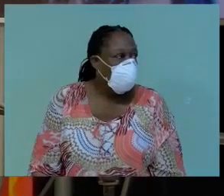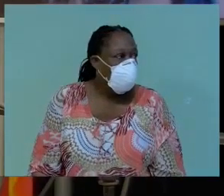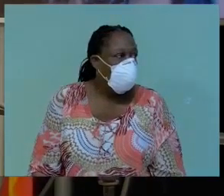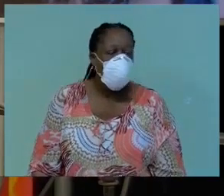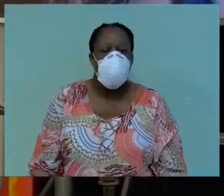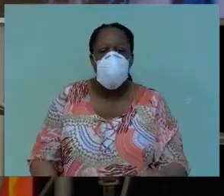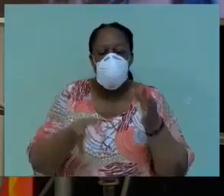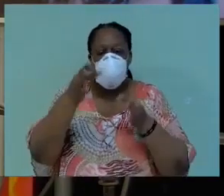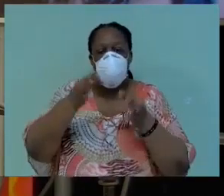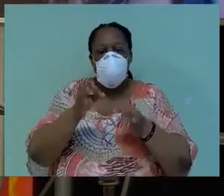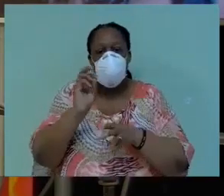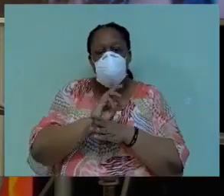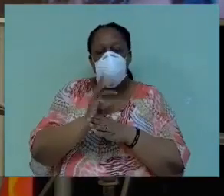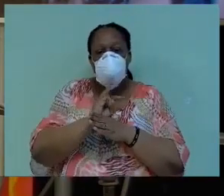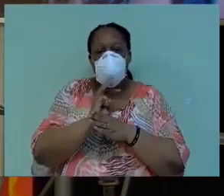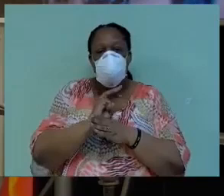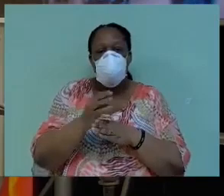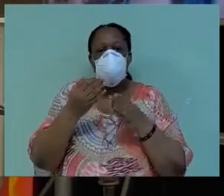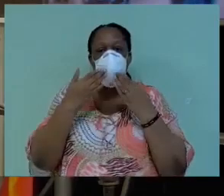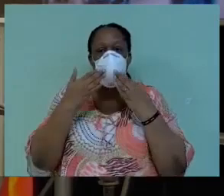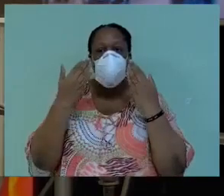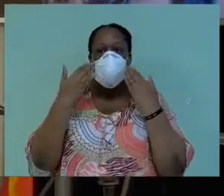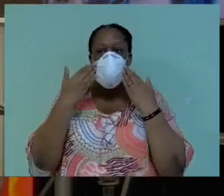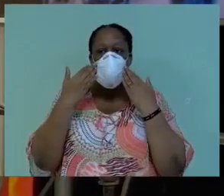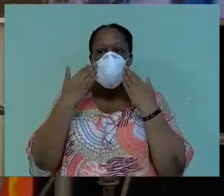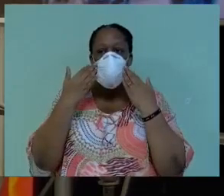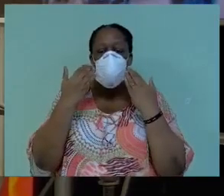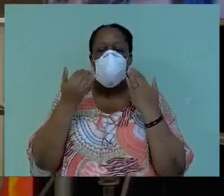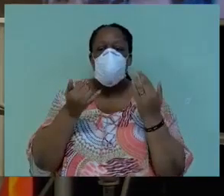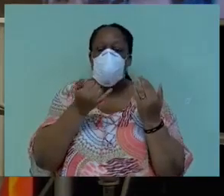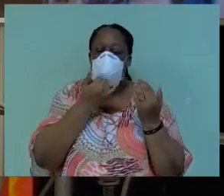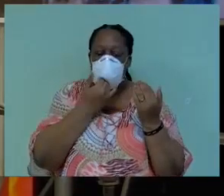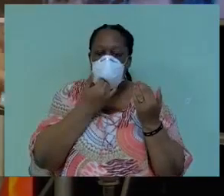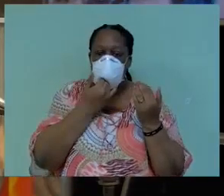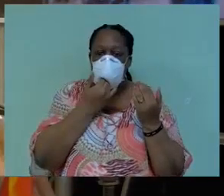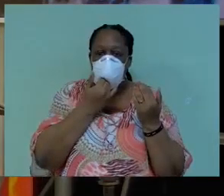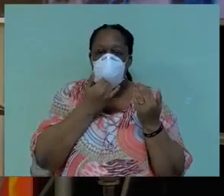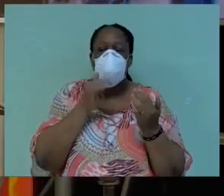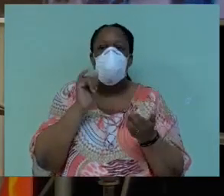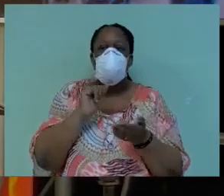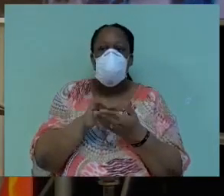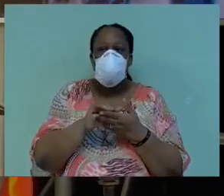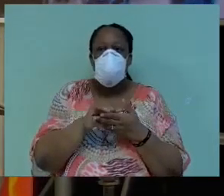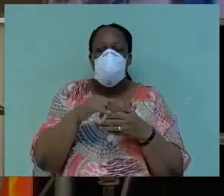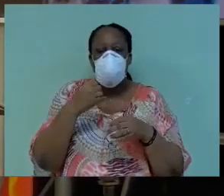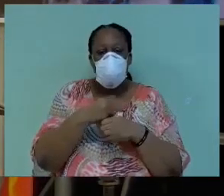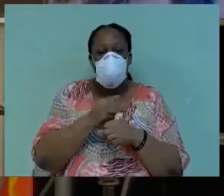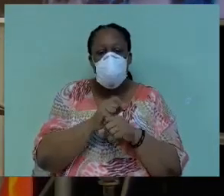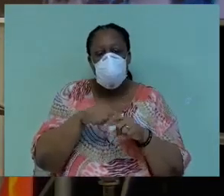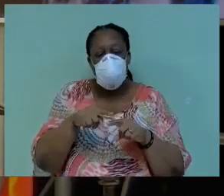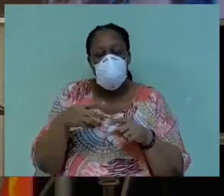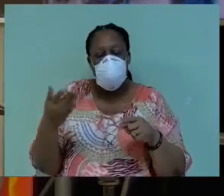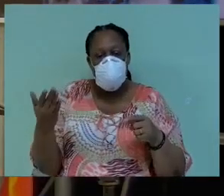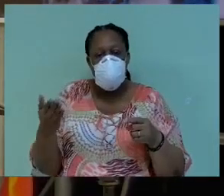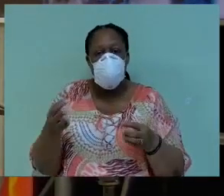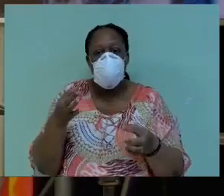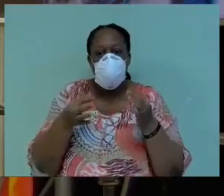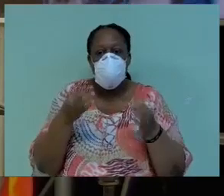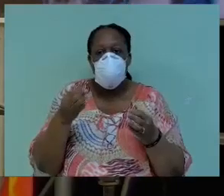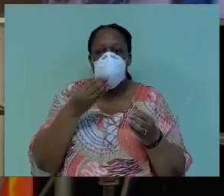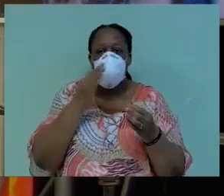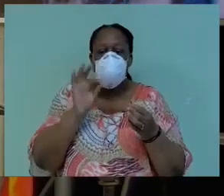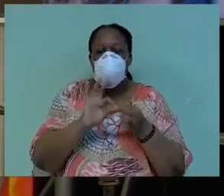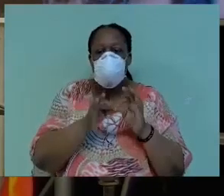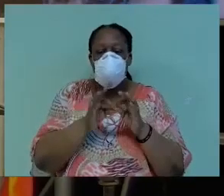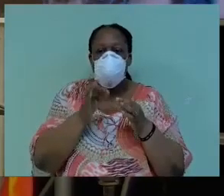would do, it will make people tend to touch their face, fix the mask, etc. And if you're touching a contaminated surface, then